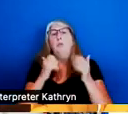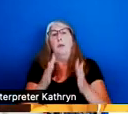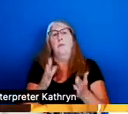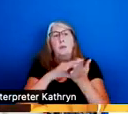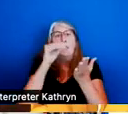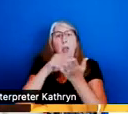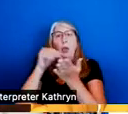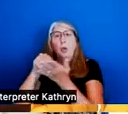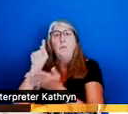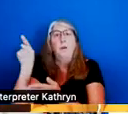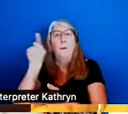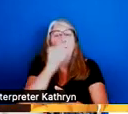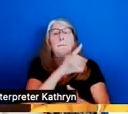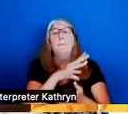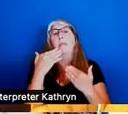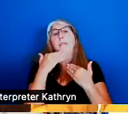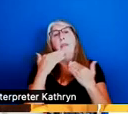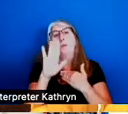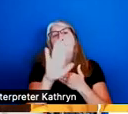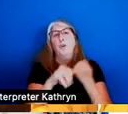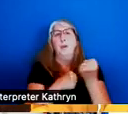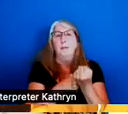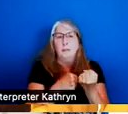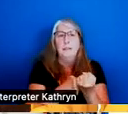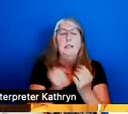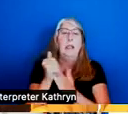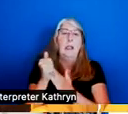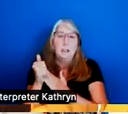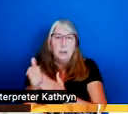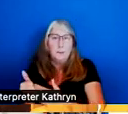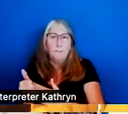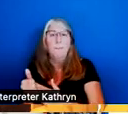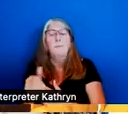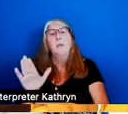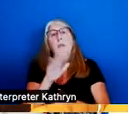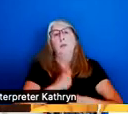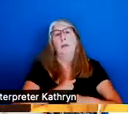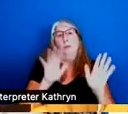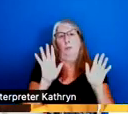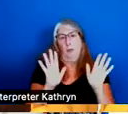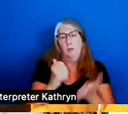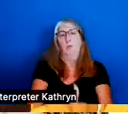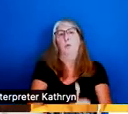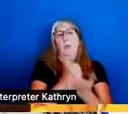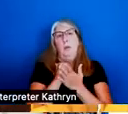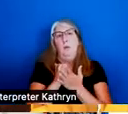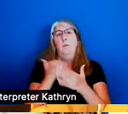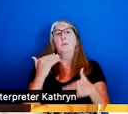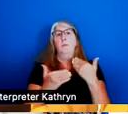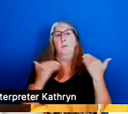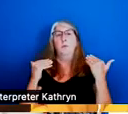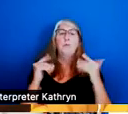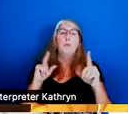learn from, and I thank you for your advocacy, your leadership, and your sacrifice to help us move towards a